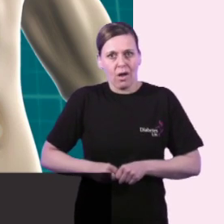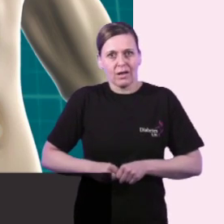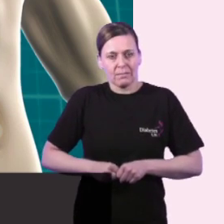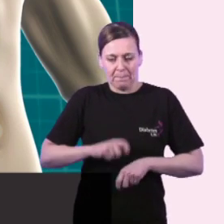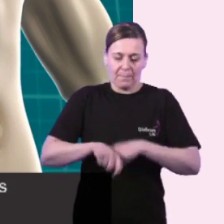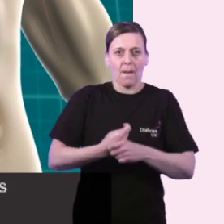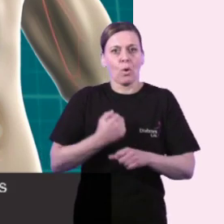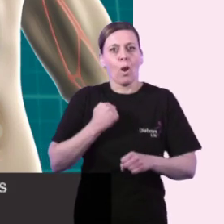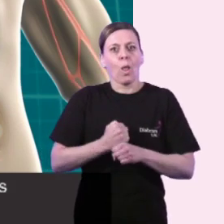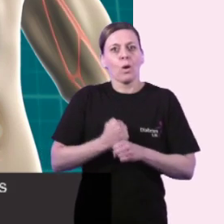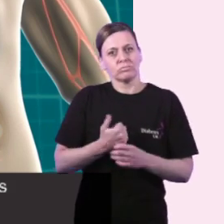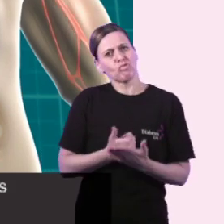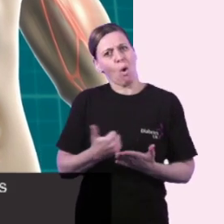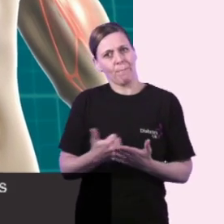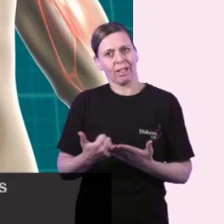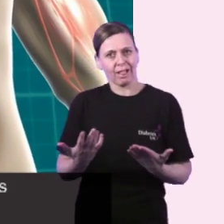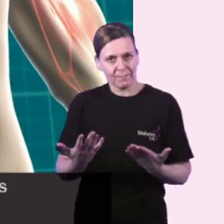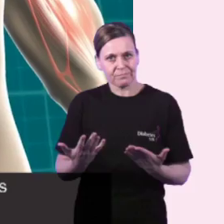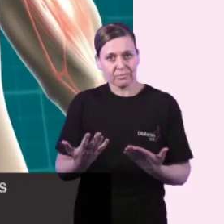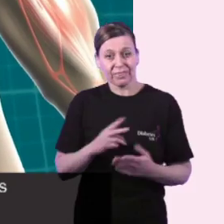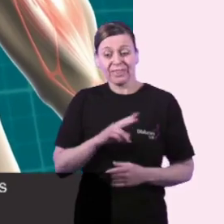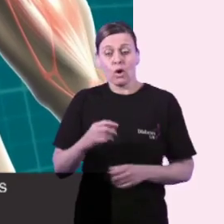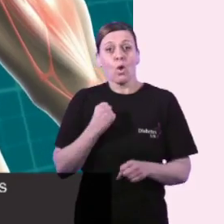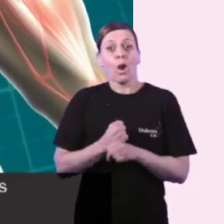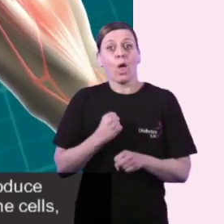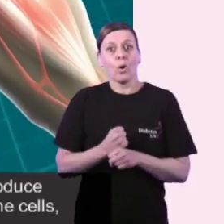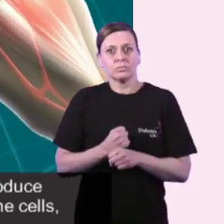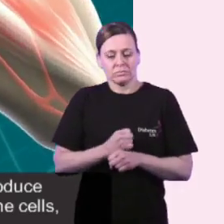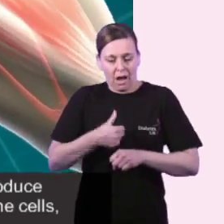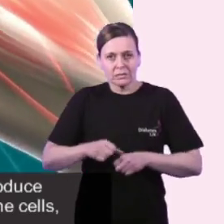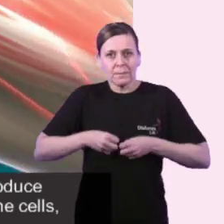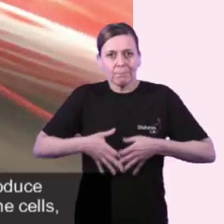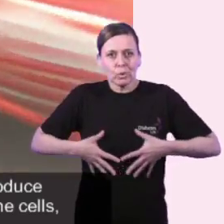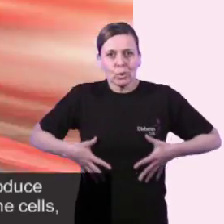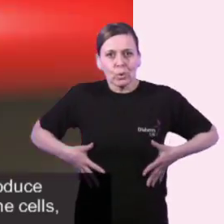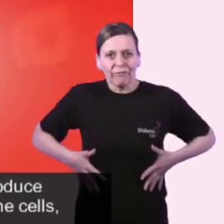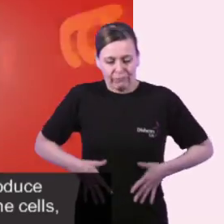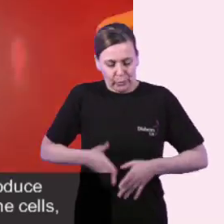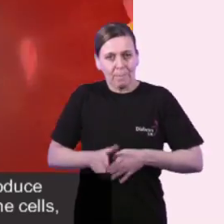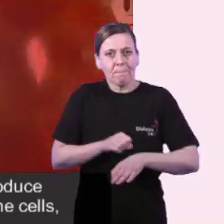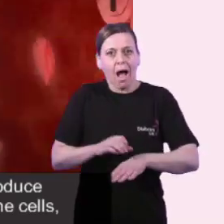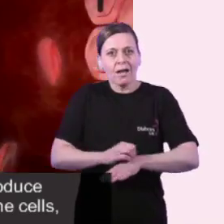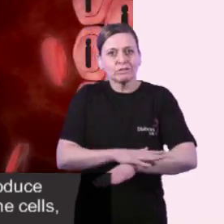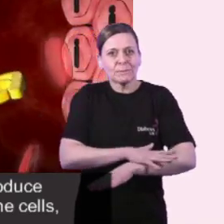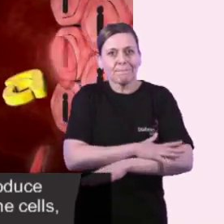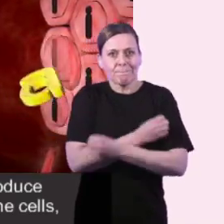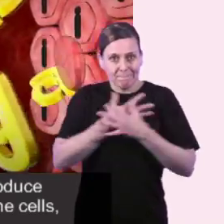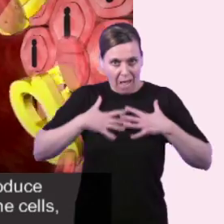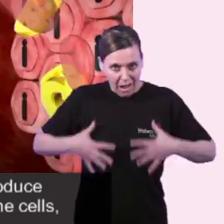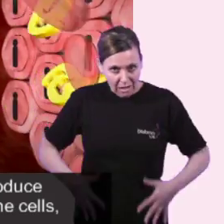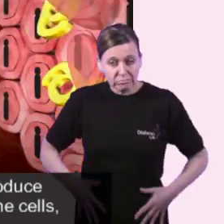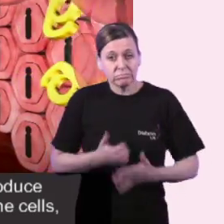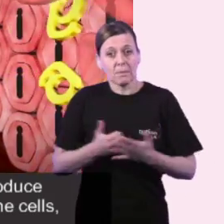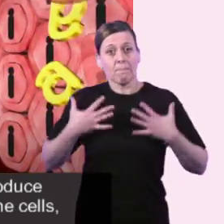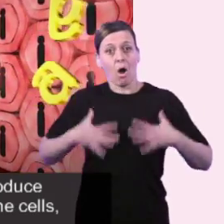That glucose then moves into the bloodstream. Normally the body would produce insulin insulin to let that glucose